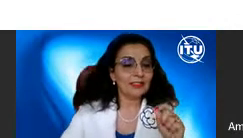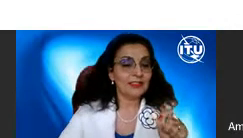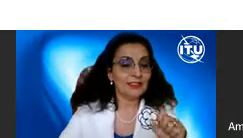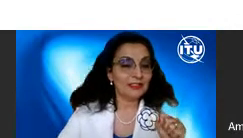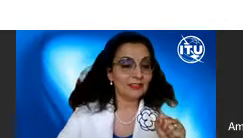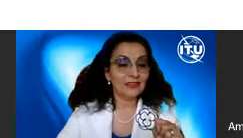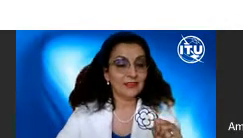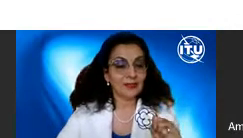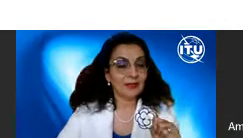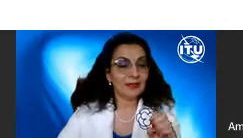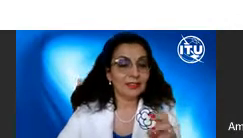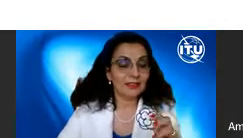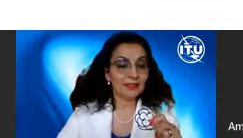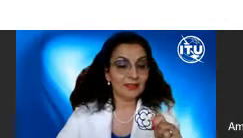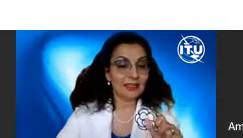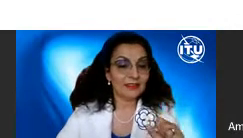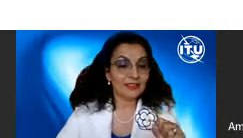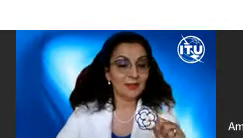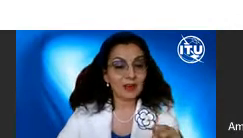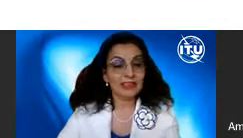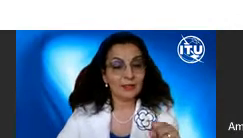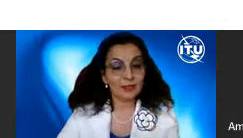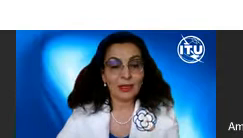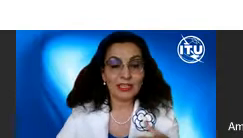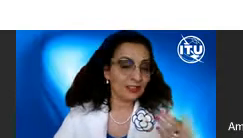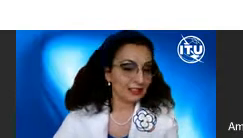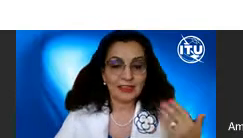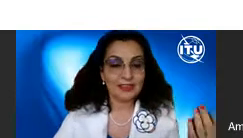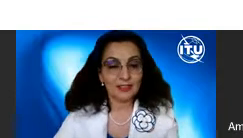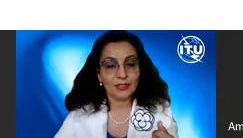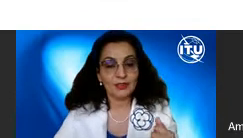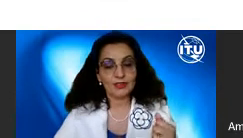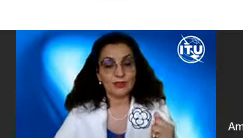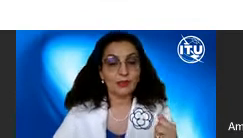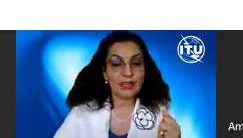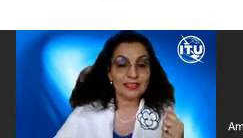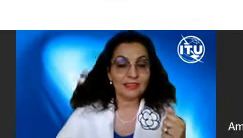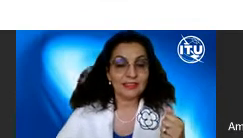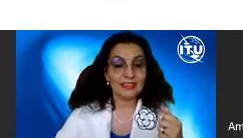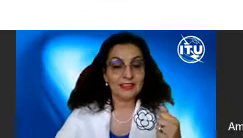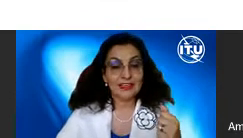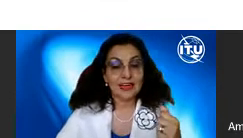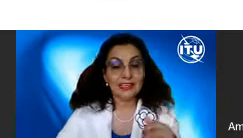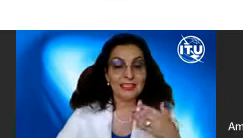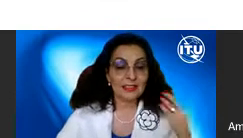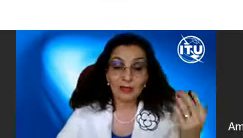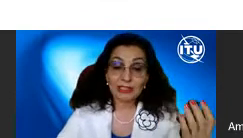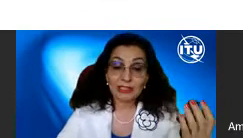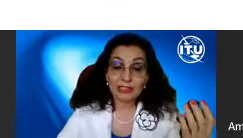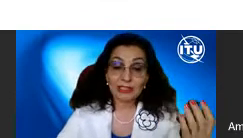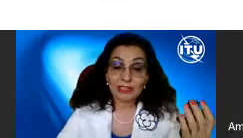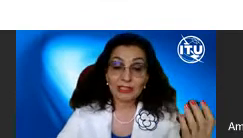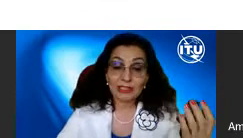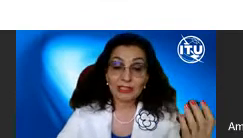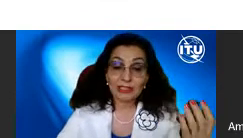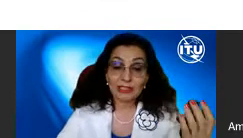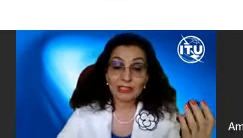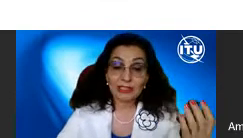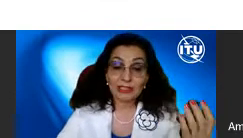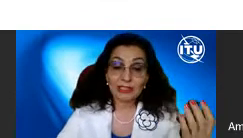is a global research and advisory firm that is providing information, advice, and tools for leaders in IT, but also